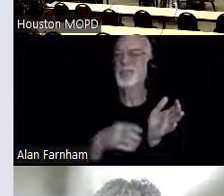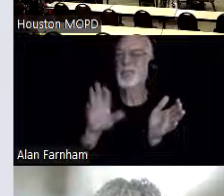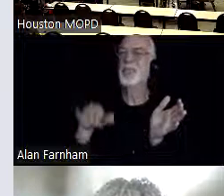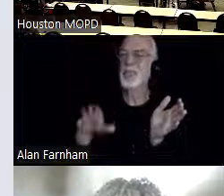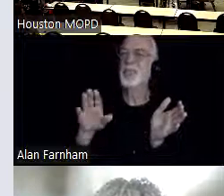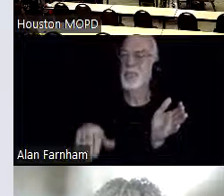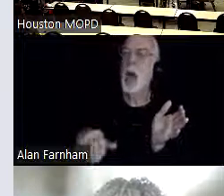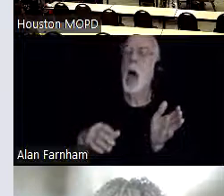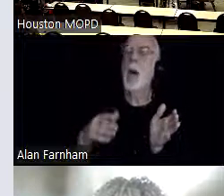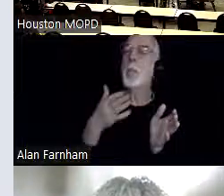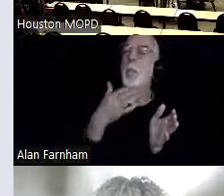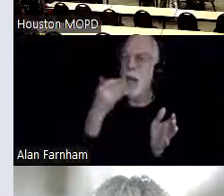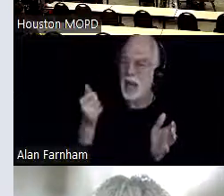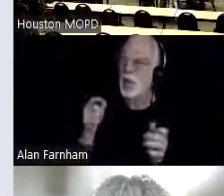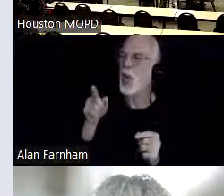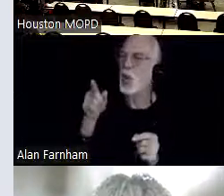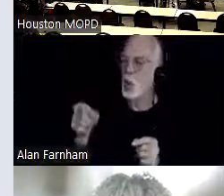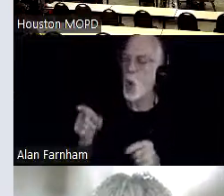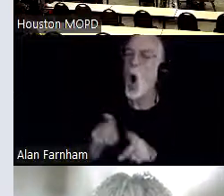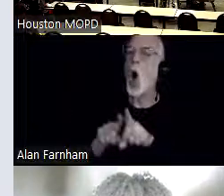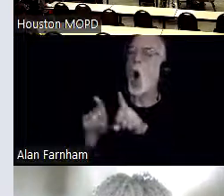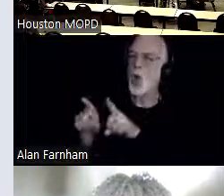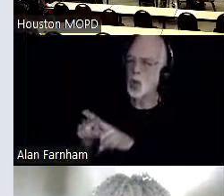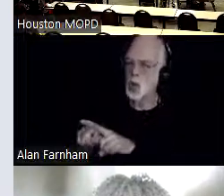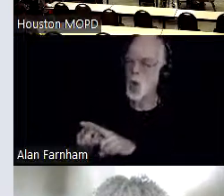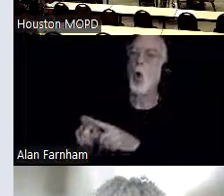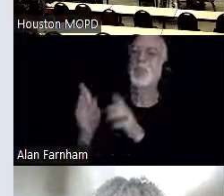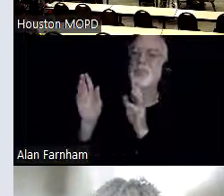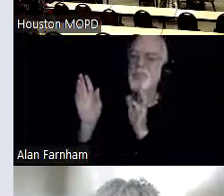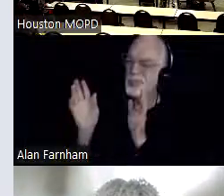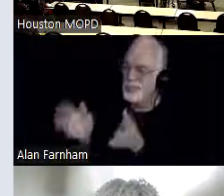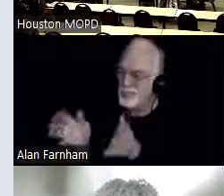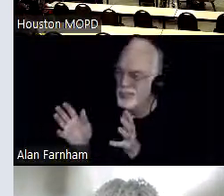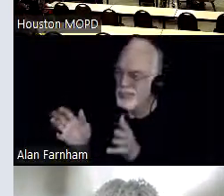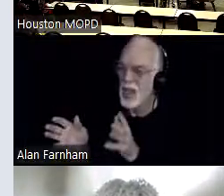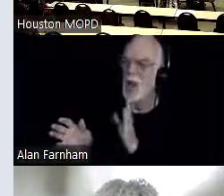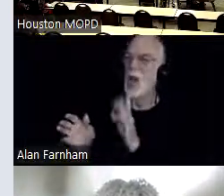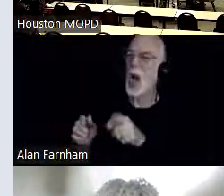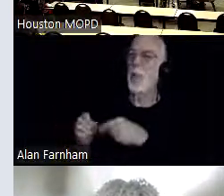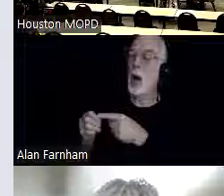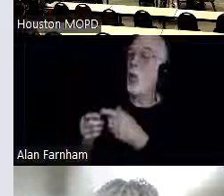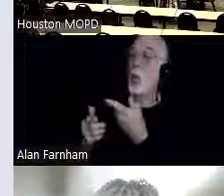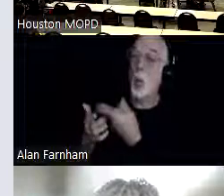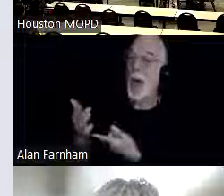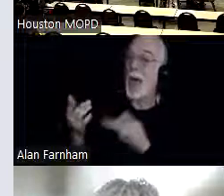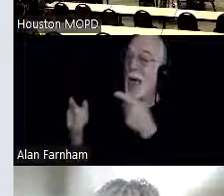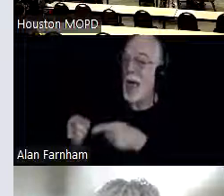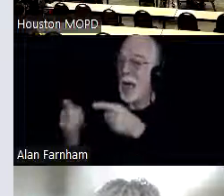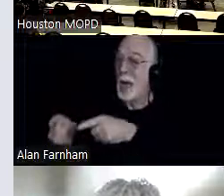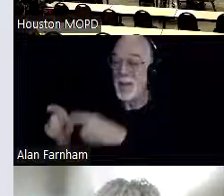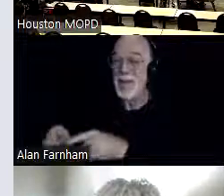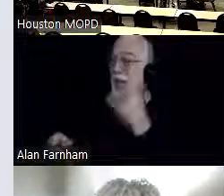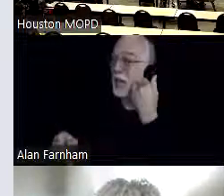to you to have an additional conversation with them and talk to them about the ramifications of